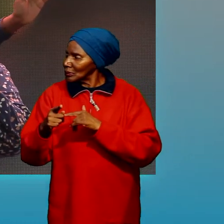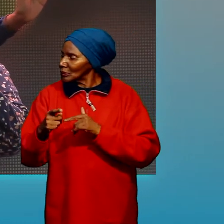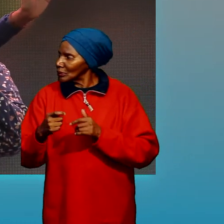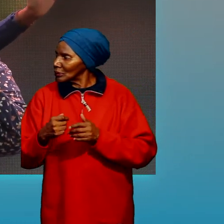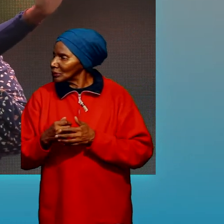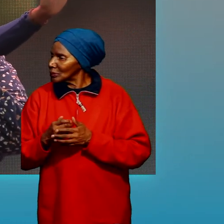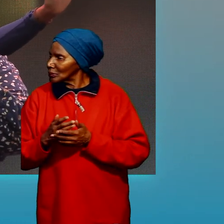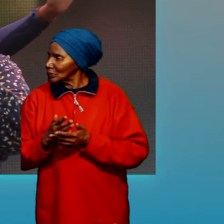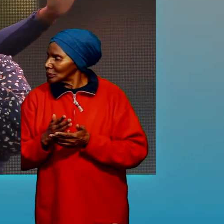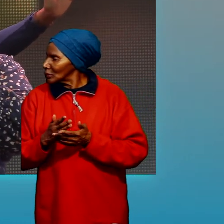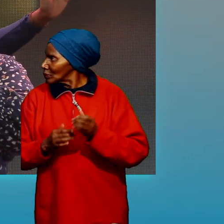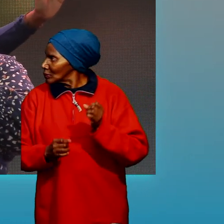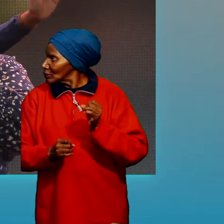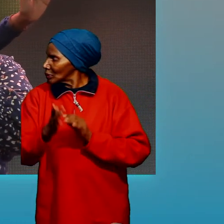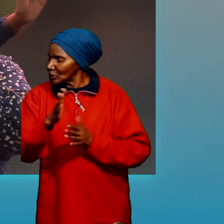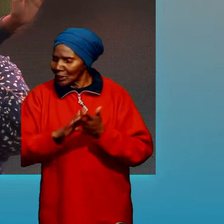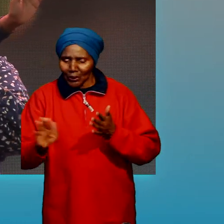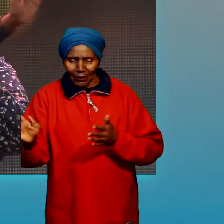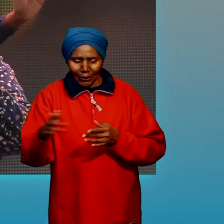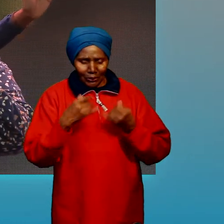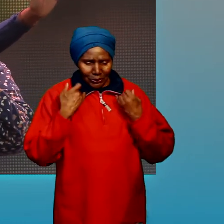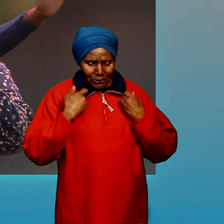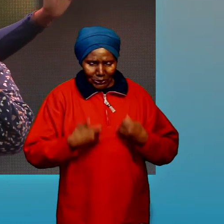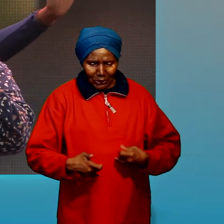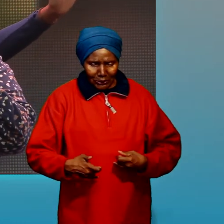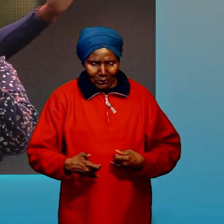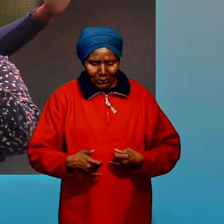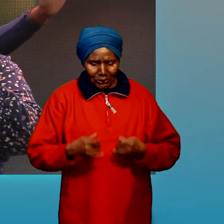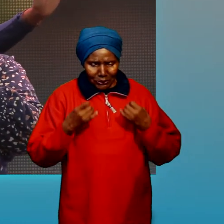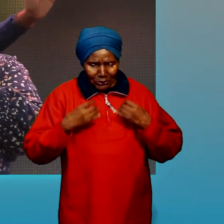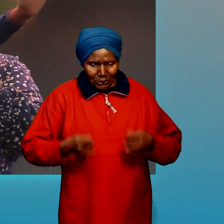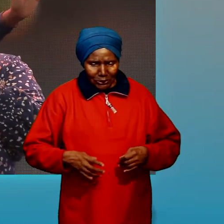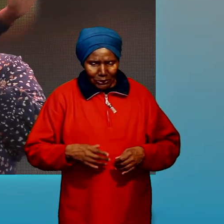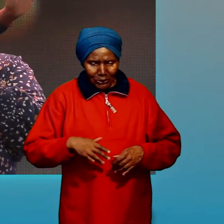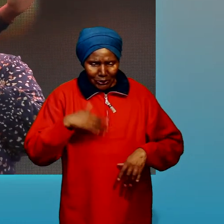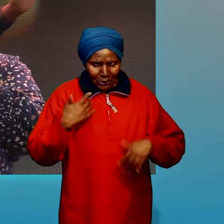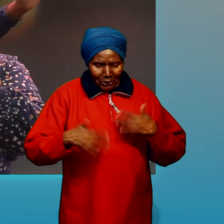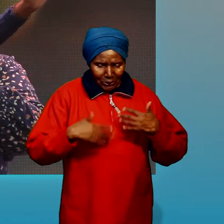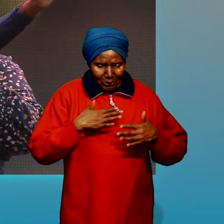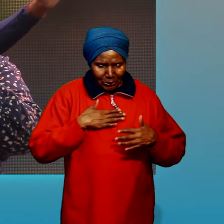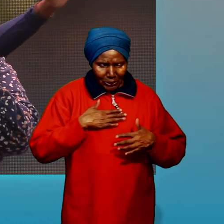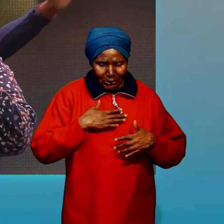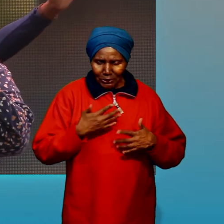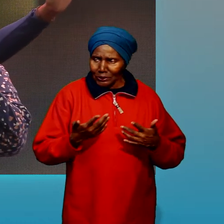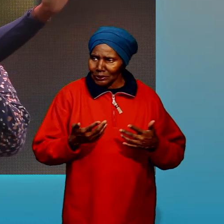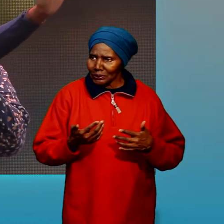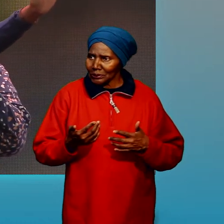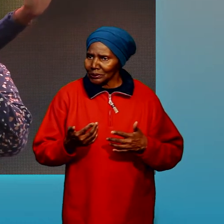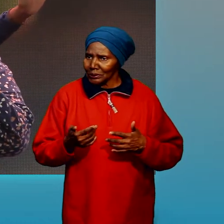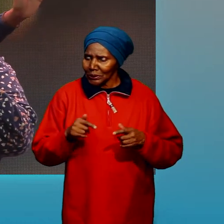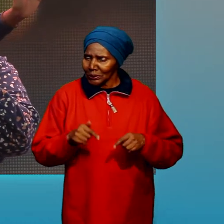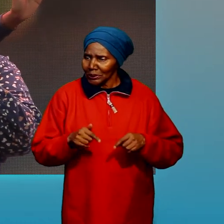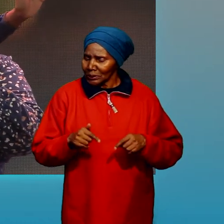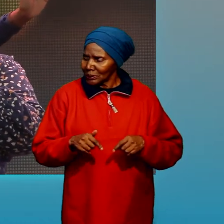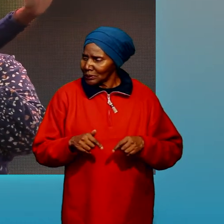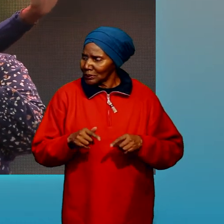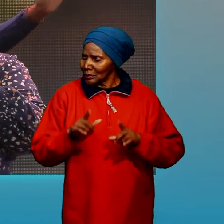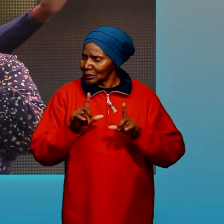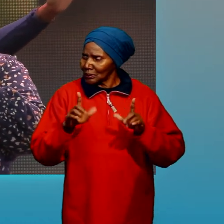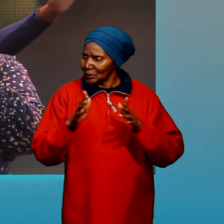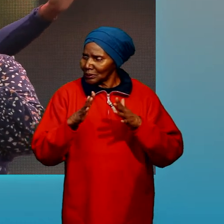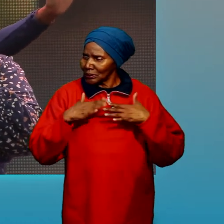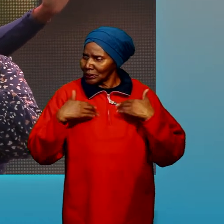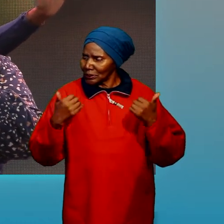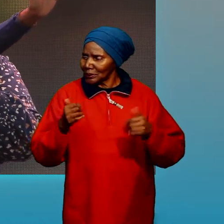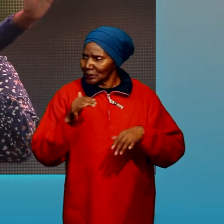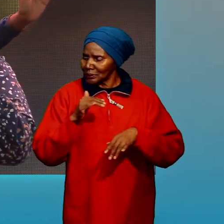disease. Every heartache, every pain, in your precious name.